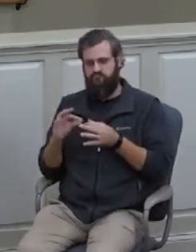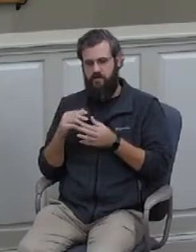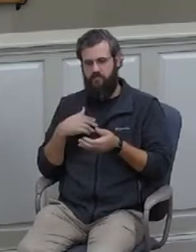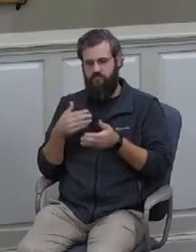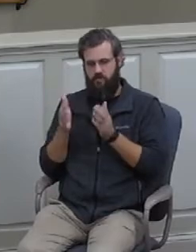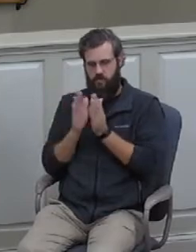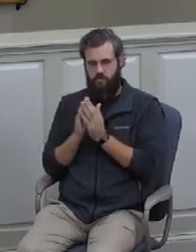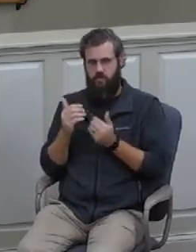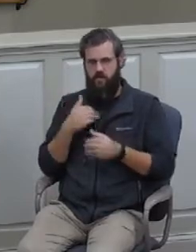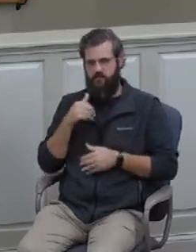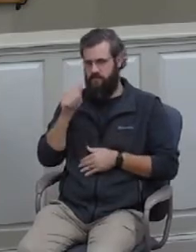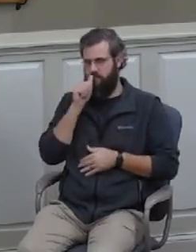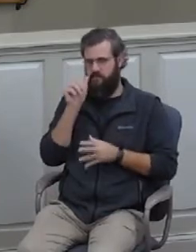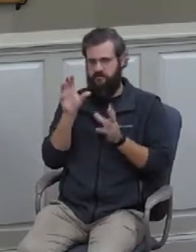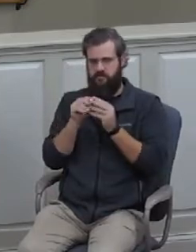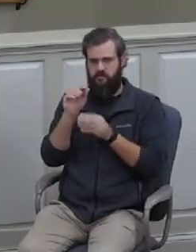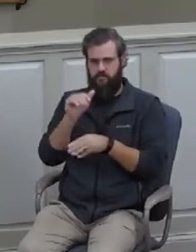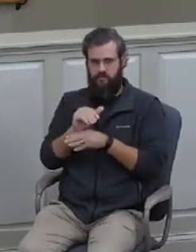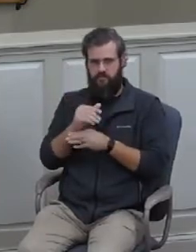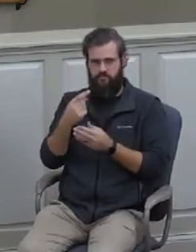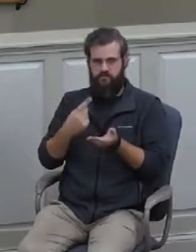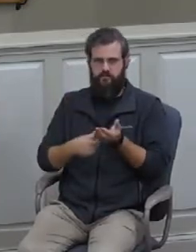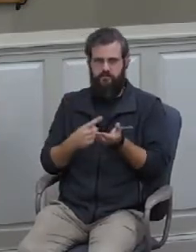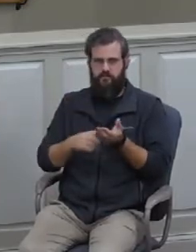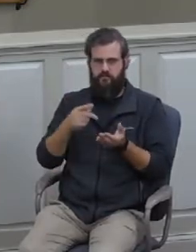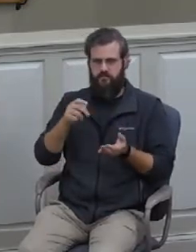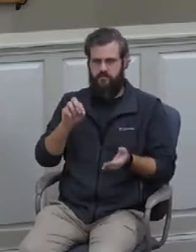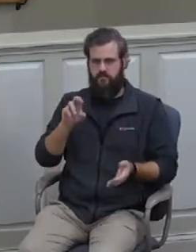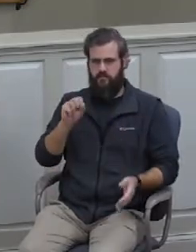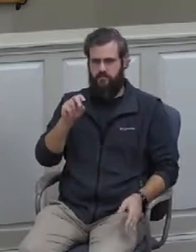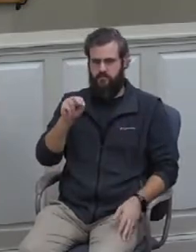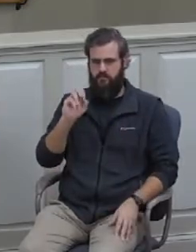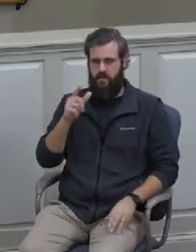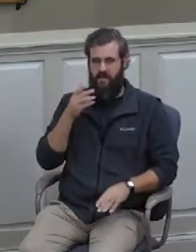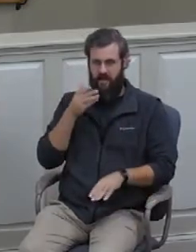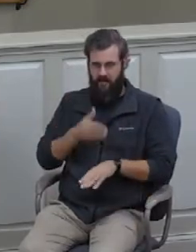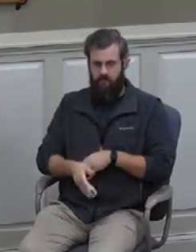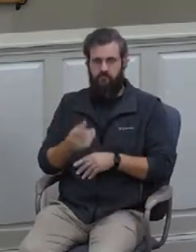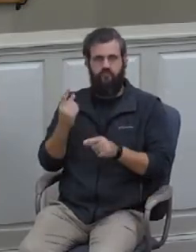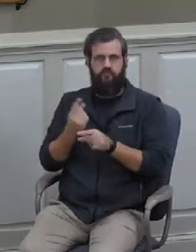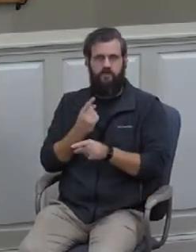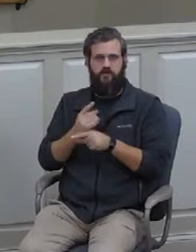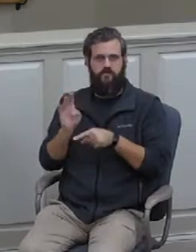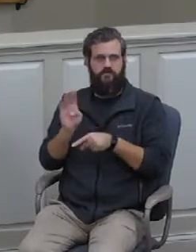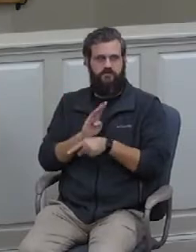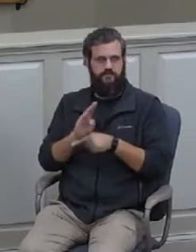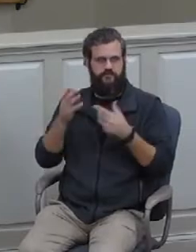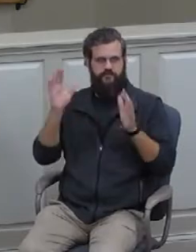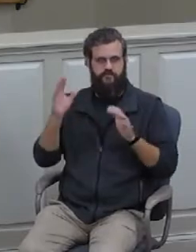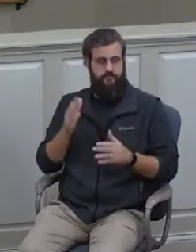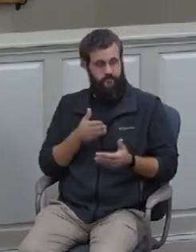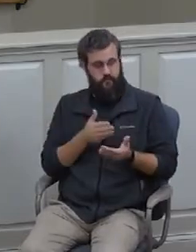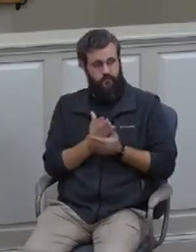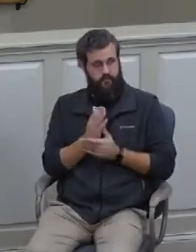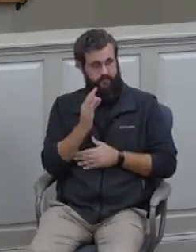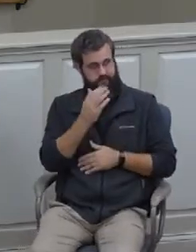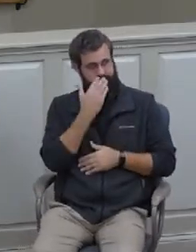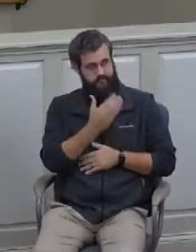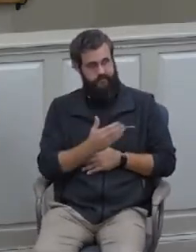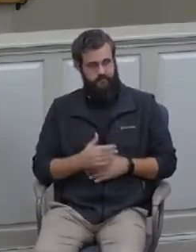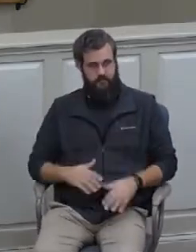have an executive session tonight to discuss personnel at the conclusion of our normal business here. All righty, thank